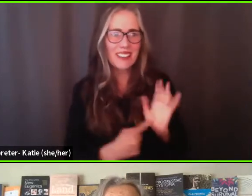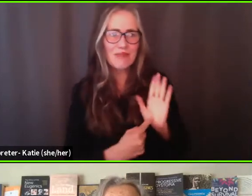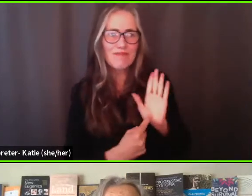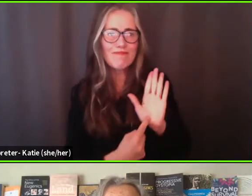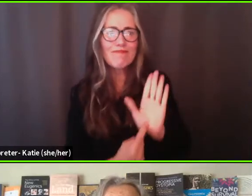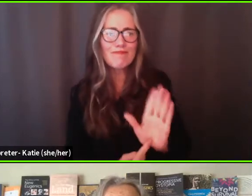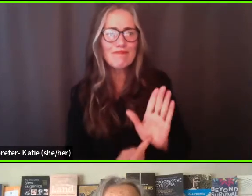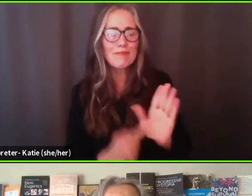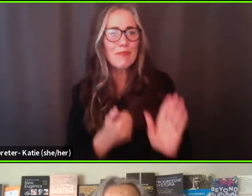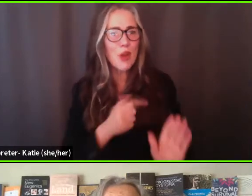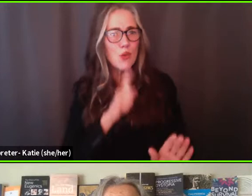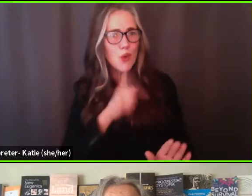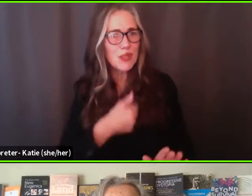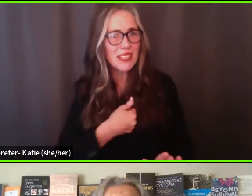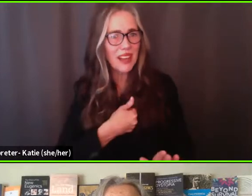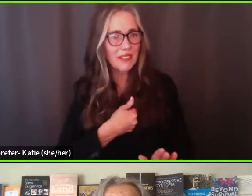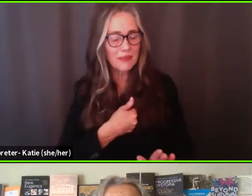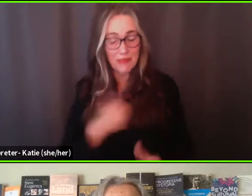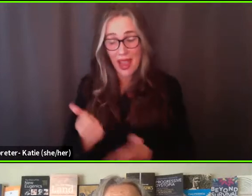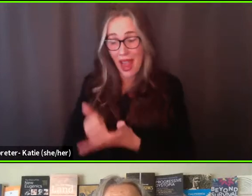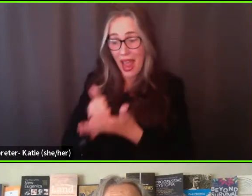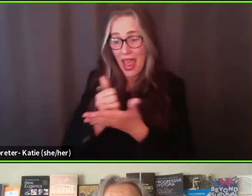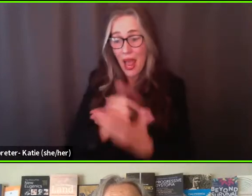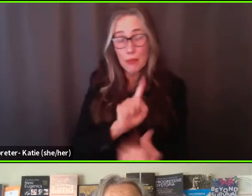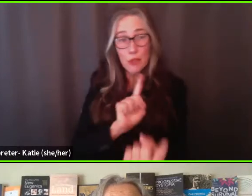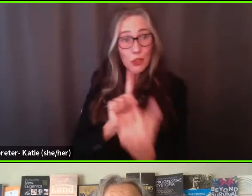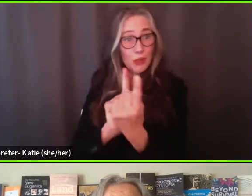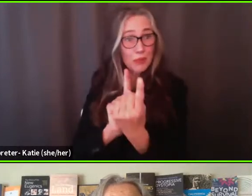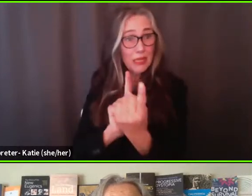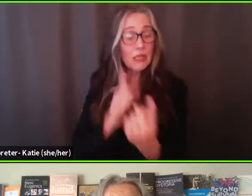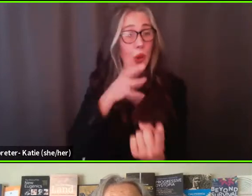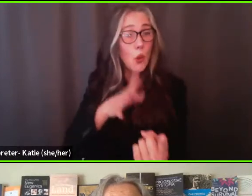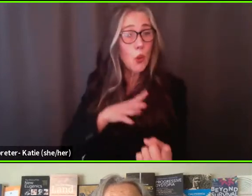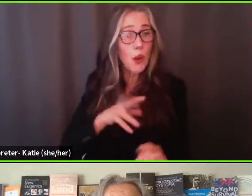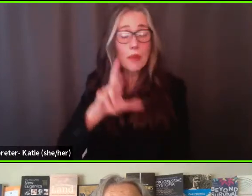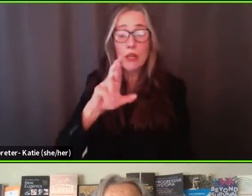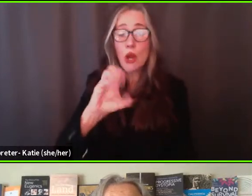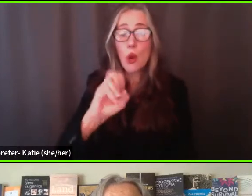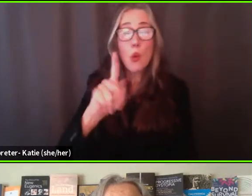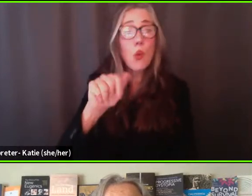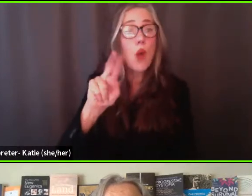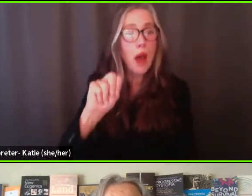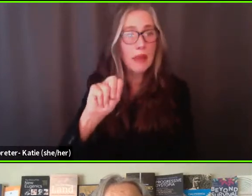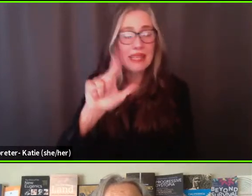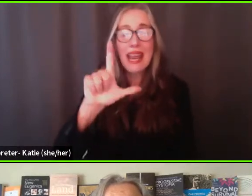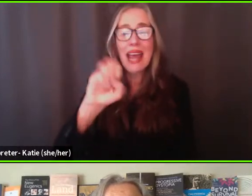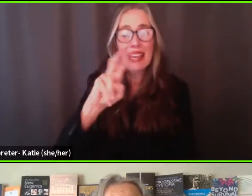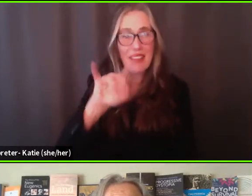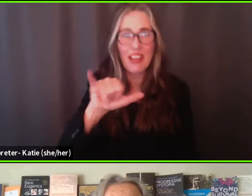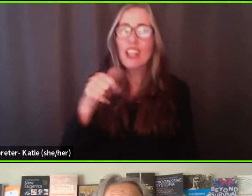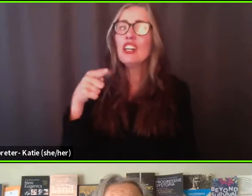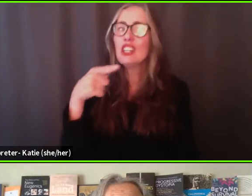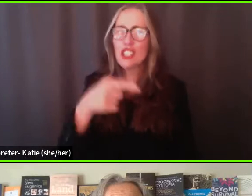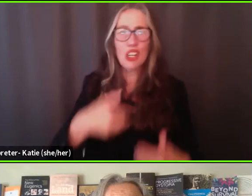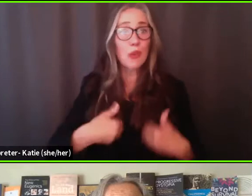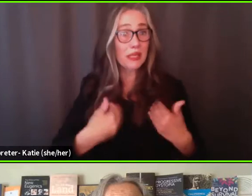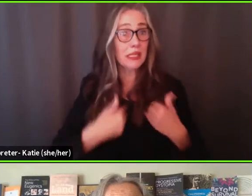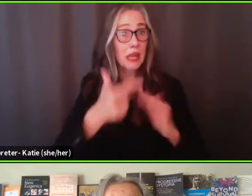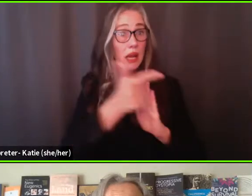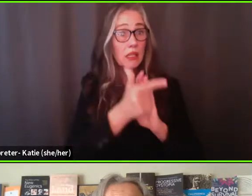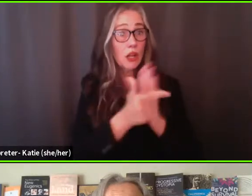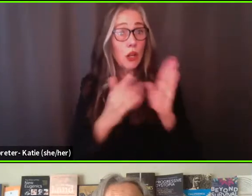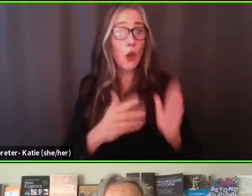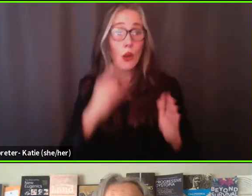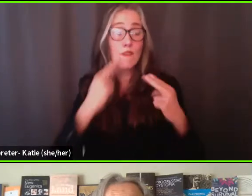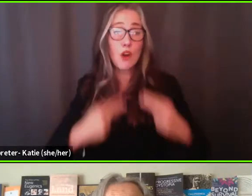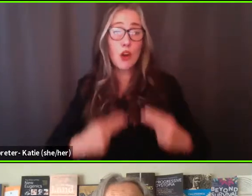who's a really was a very well respected human rights attorney even at a young age and together they developed the